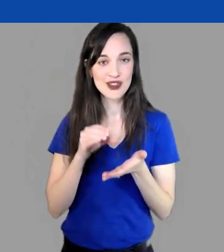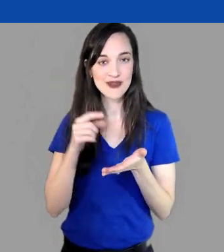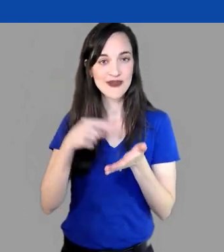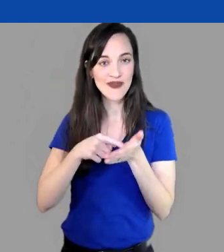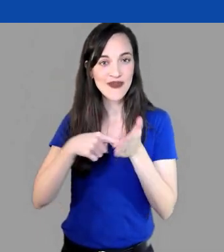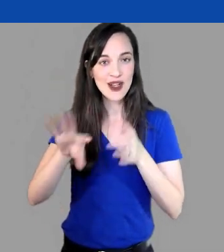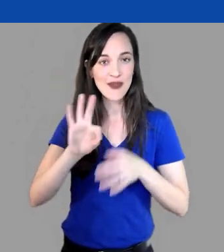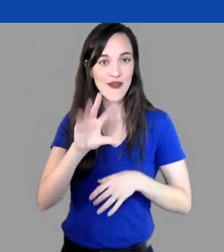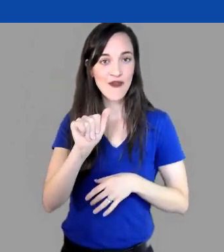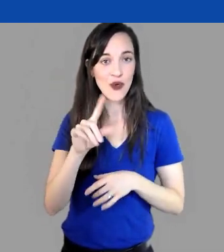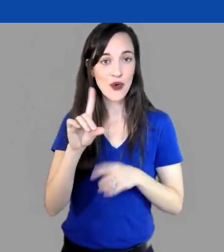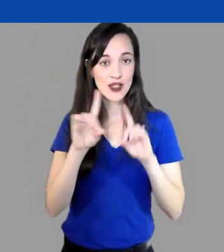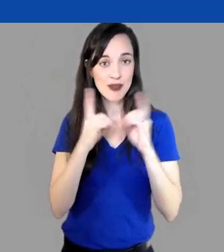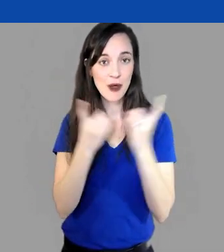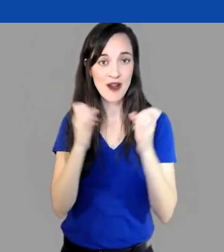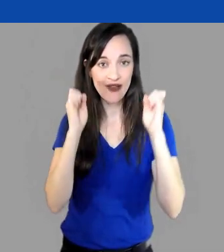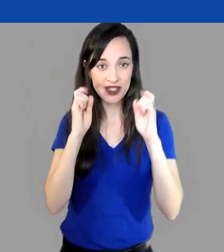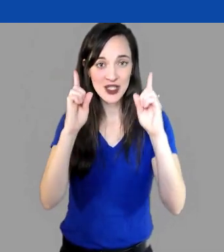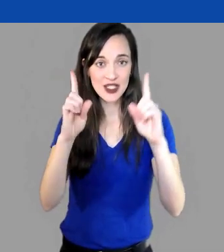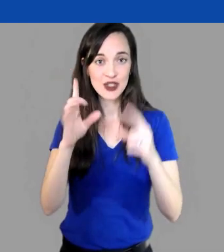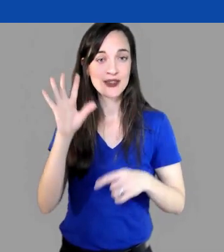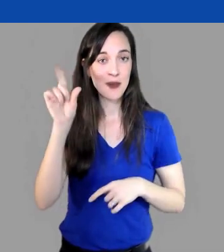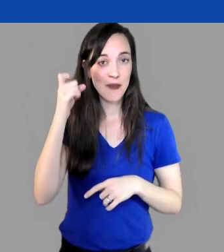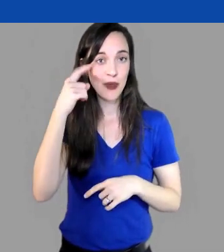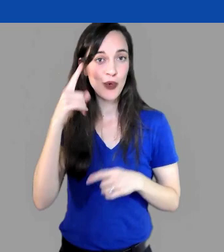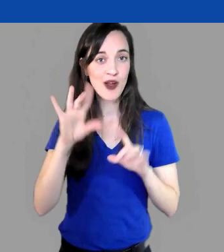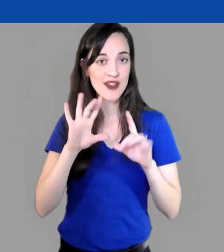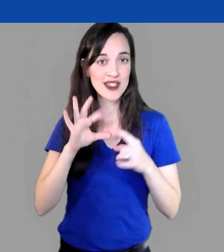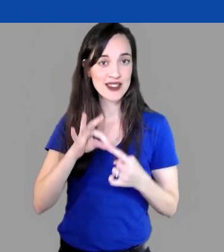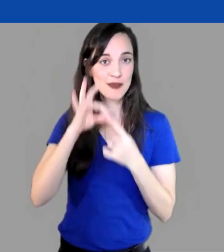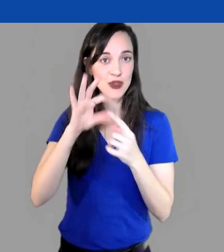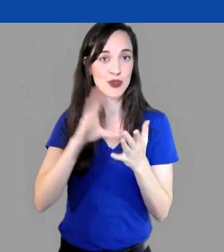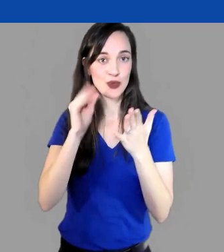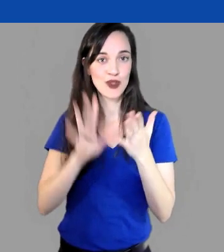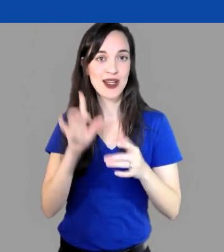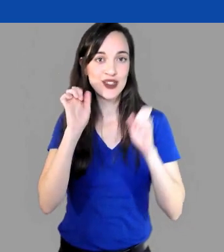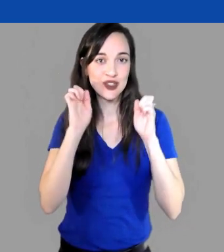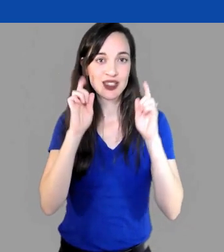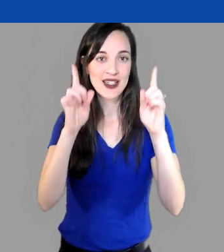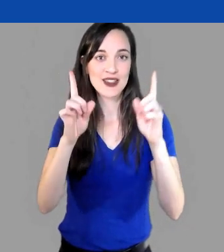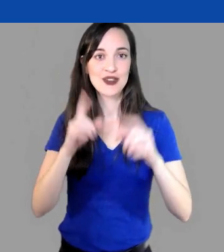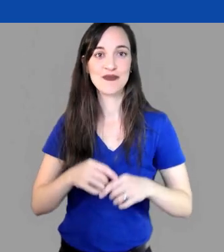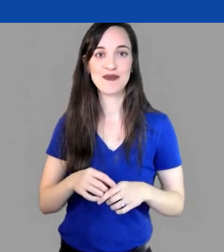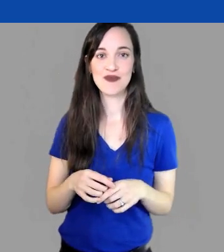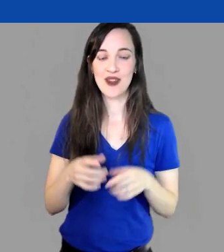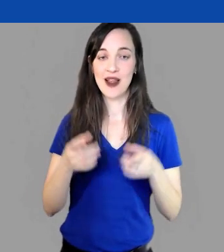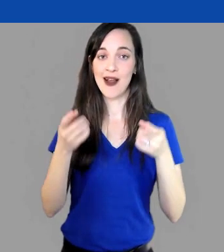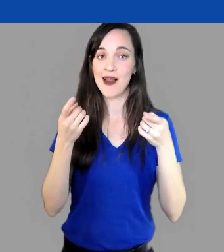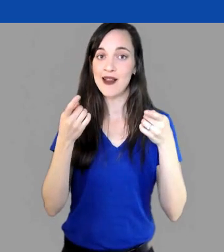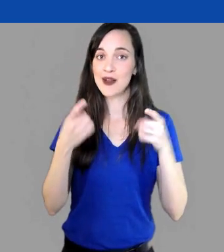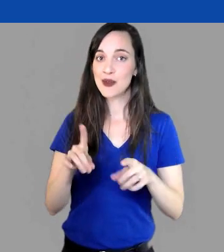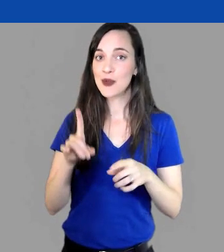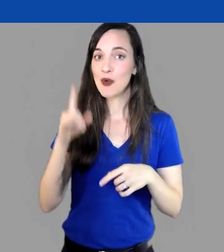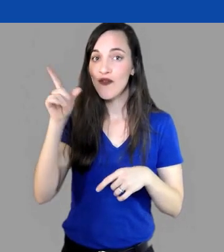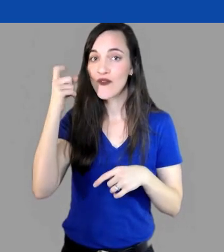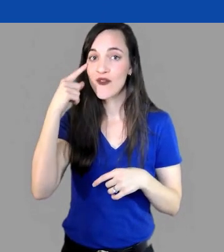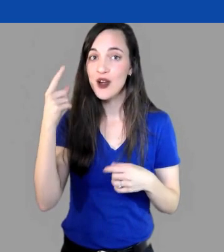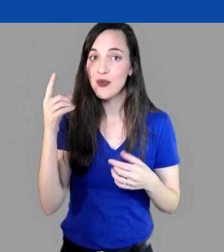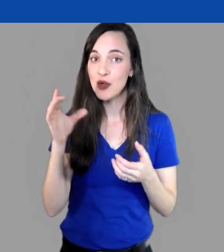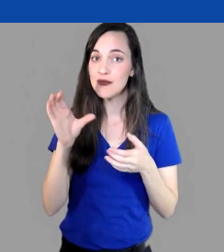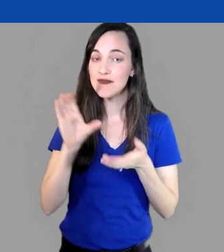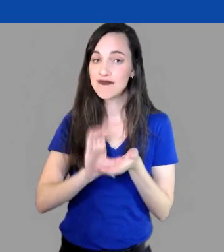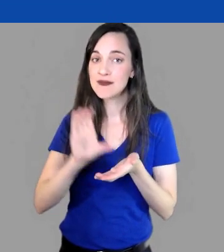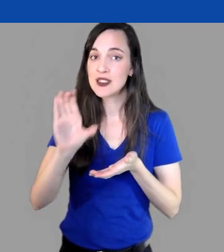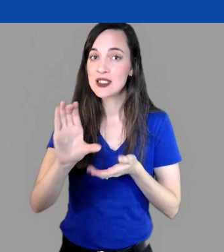This presentation was funded by the Florida Department of Education's Bureau of Exceptional Student Education Through Federal Assistance